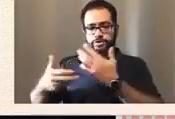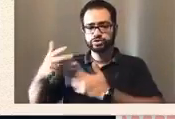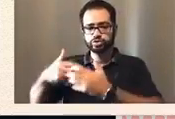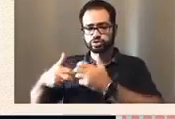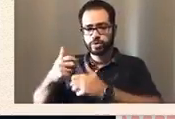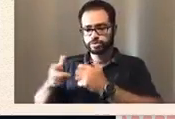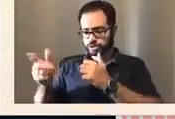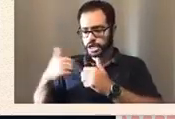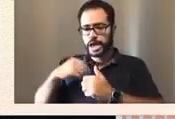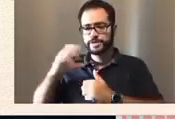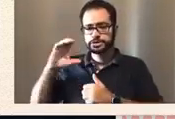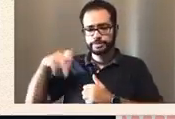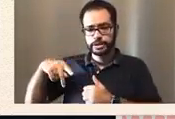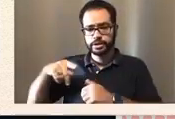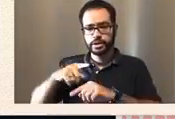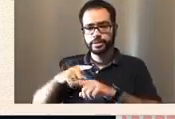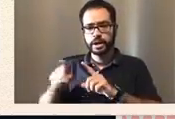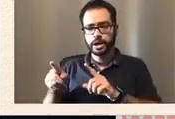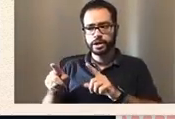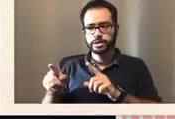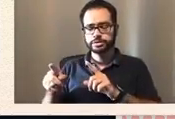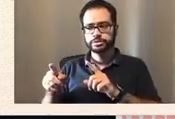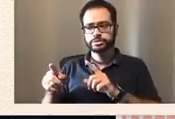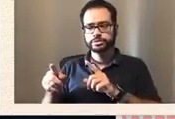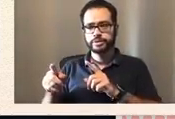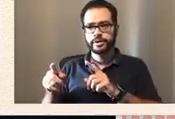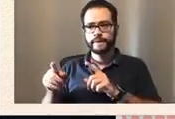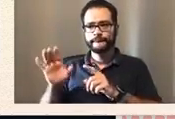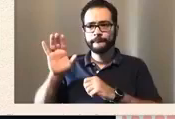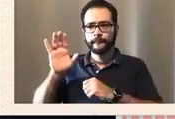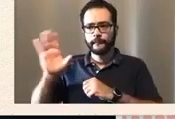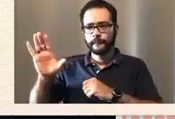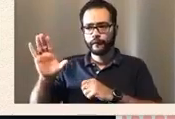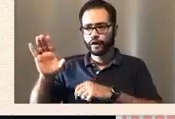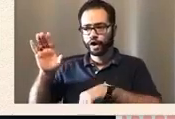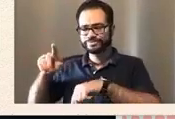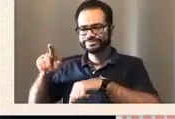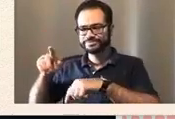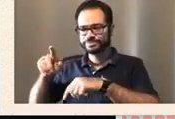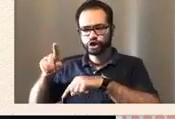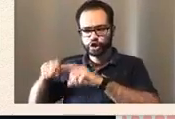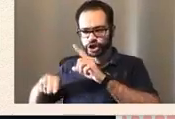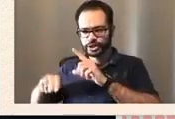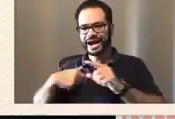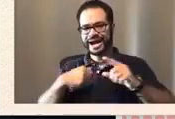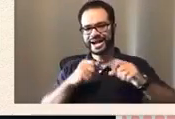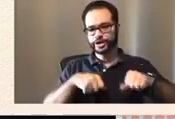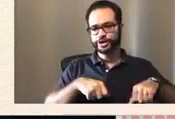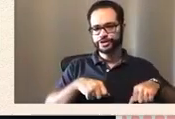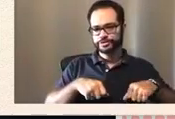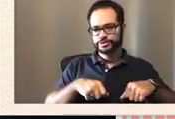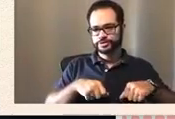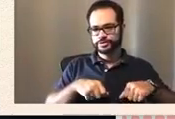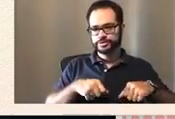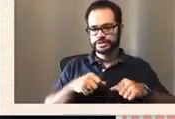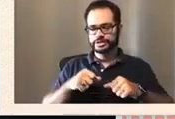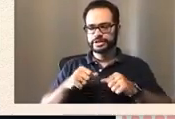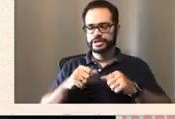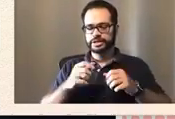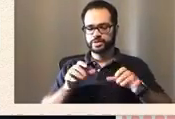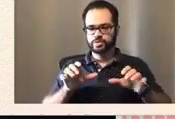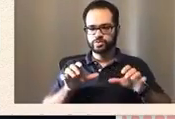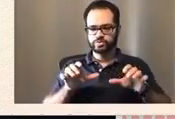but the stuff she couldn't do physically, I could do physically. And the stuff I couldn't